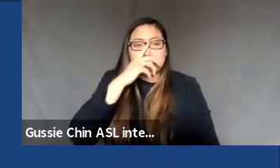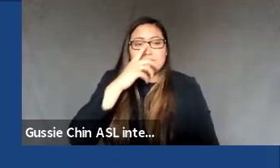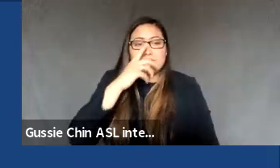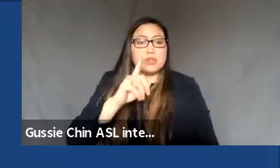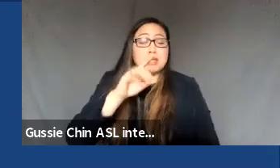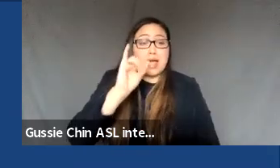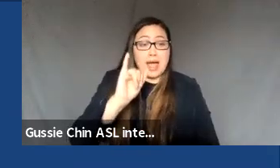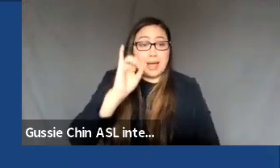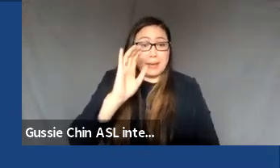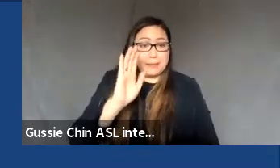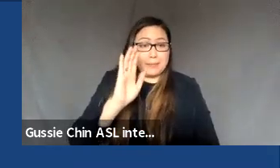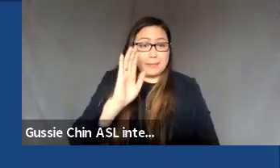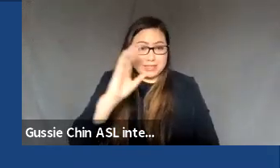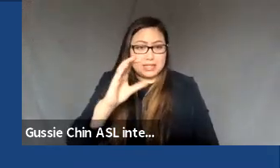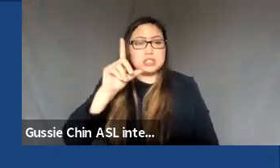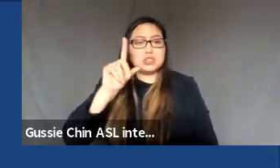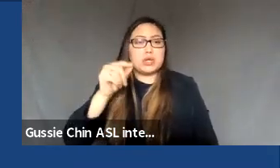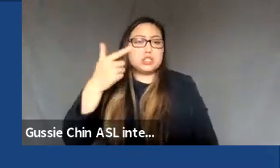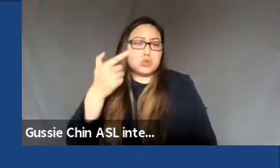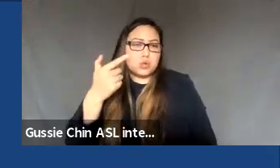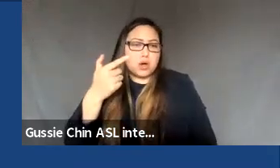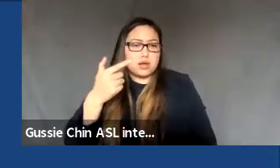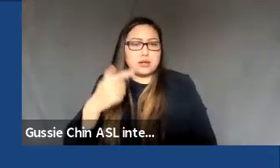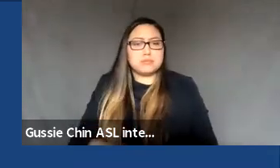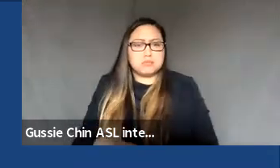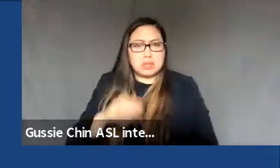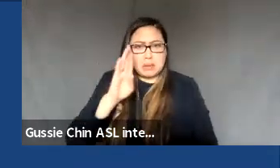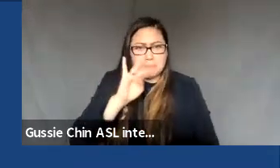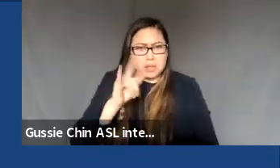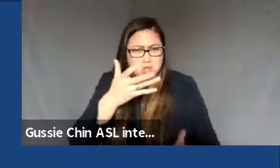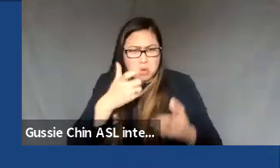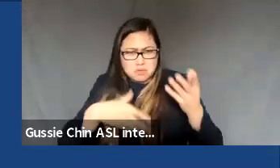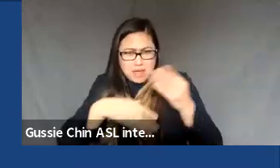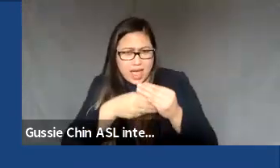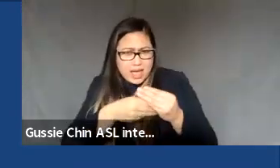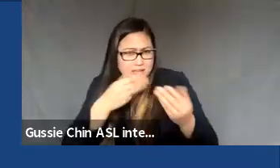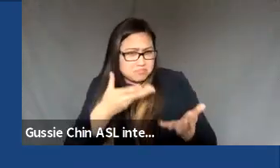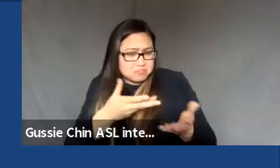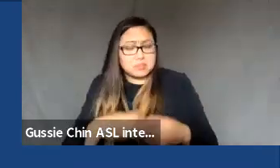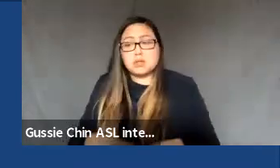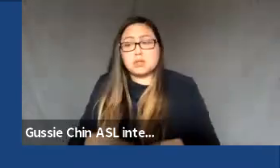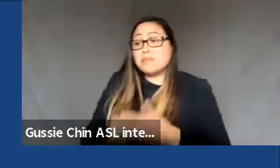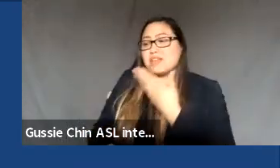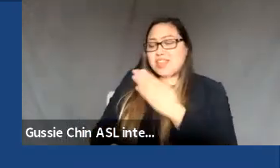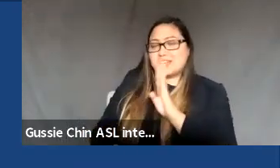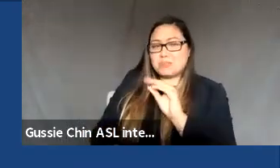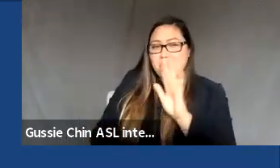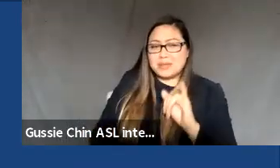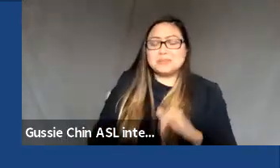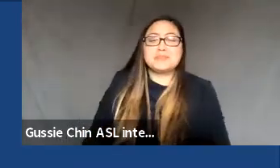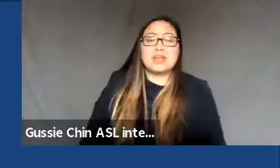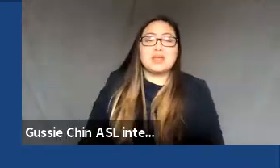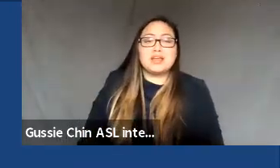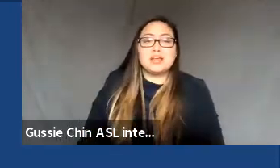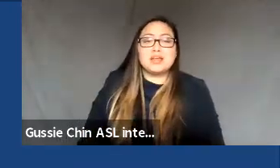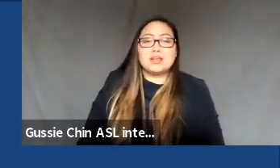IBC. Bill, did you want to add a little bit to that as well? Yeah, thanks, Bobby. One of the issues,